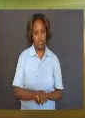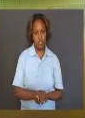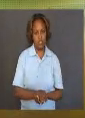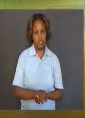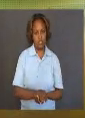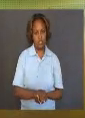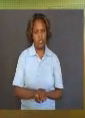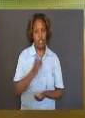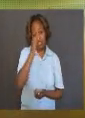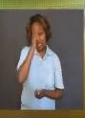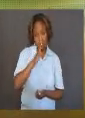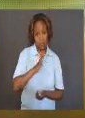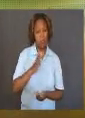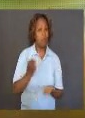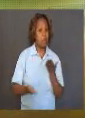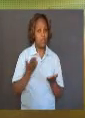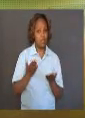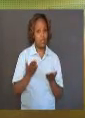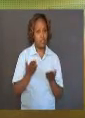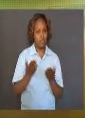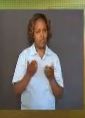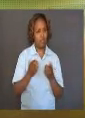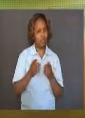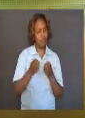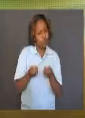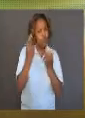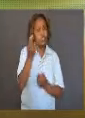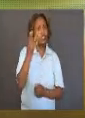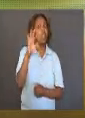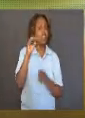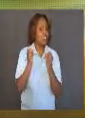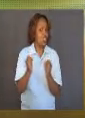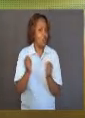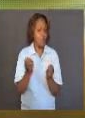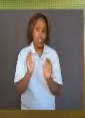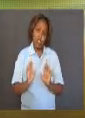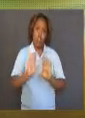receive great benefits by running a business.